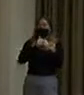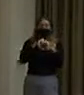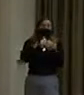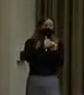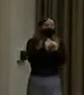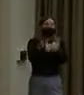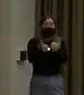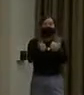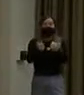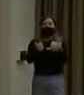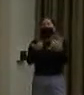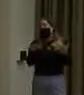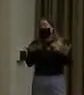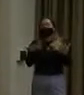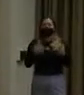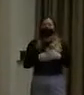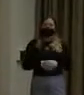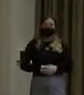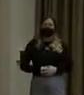Correct.